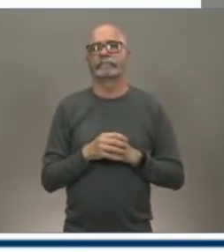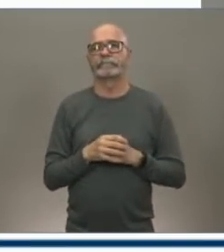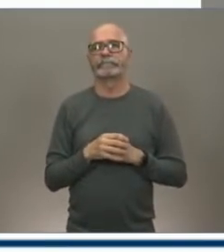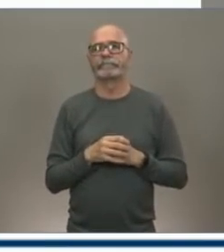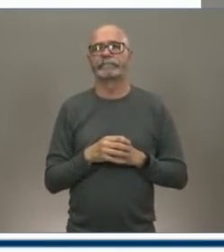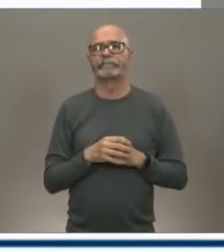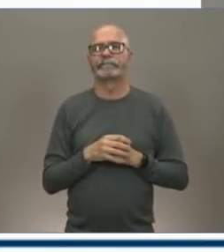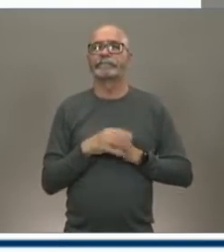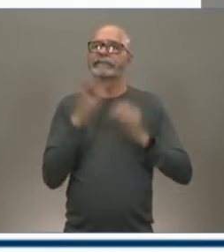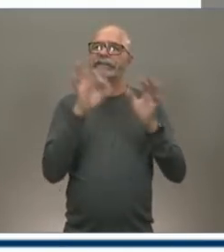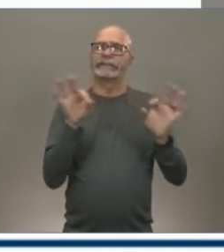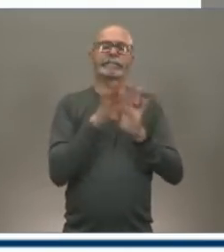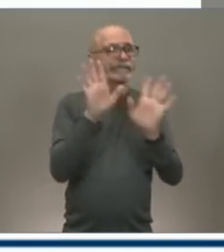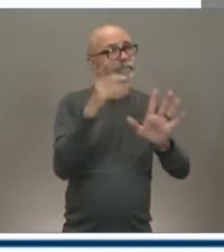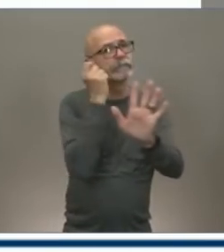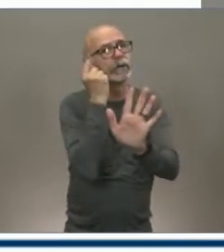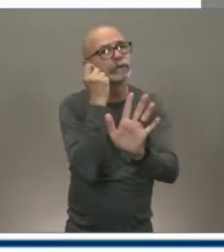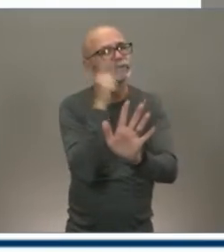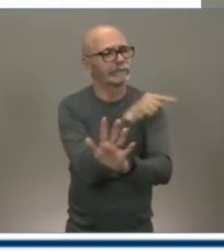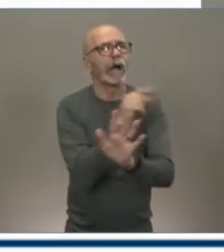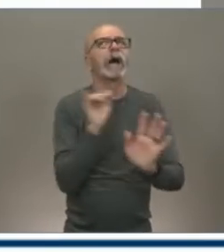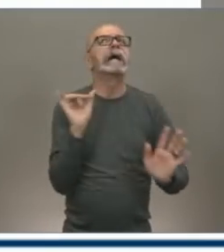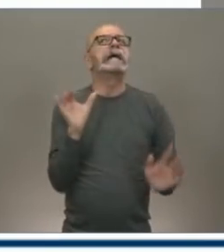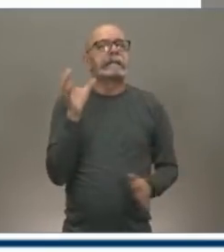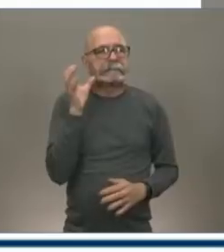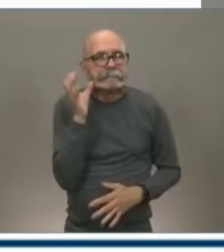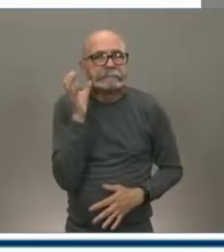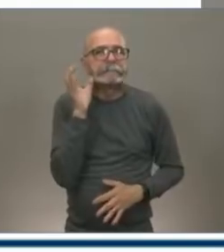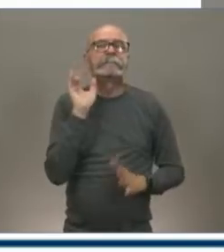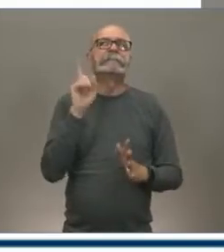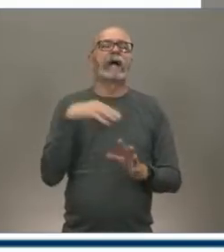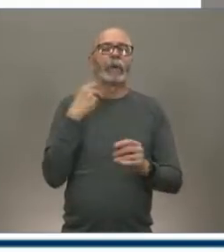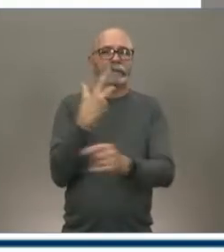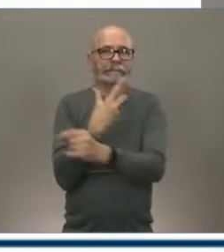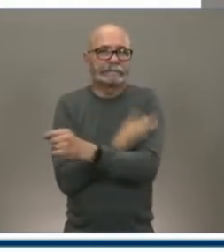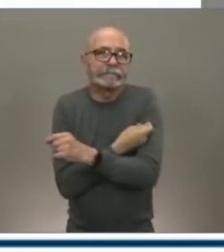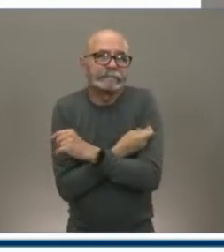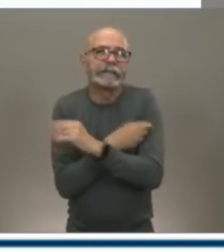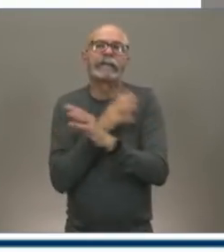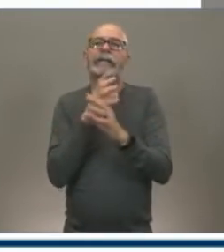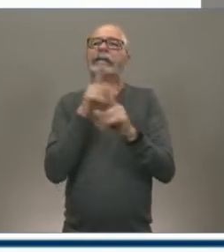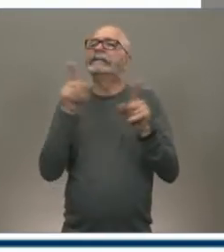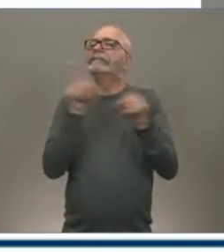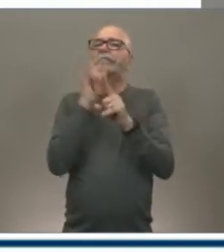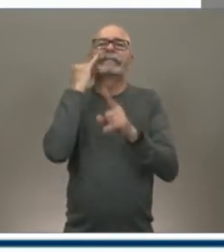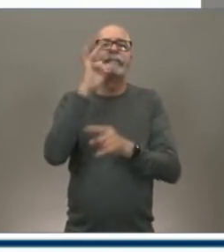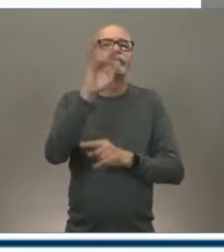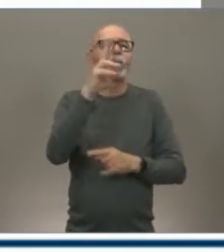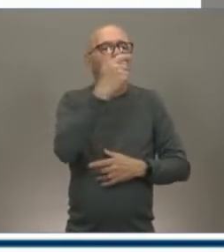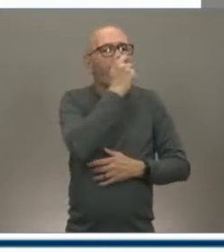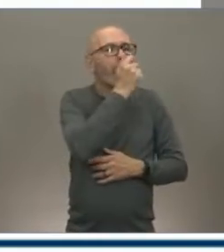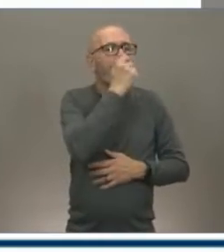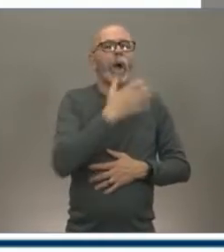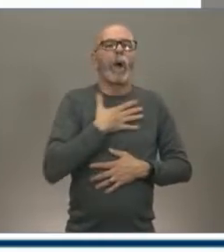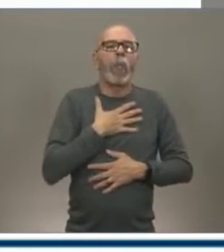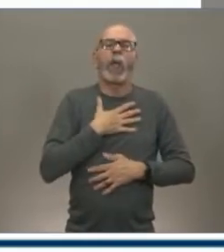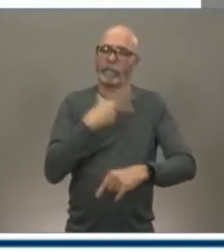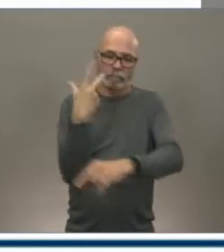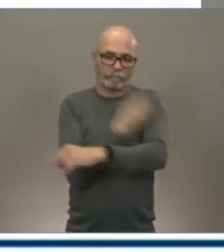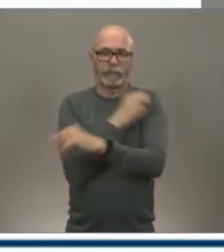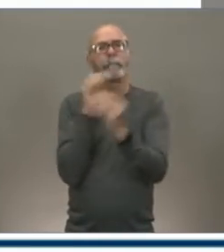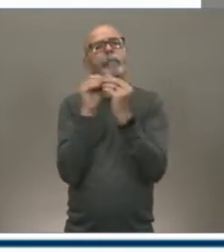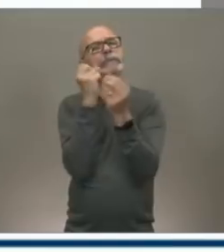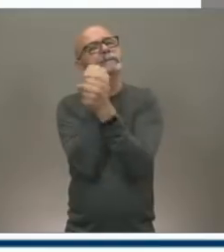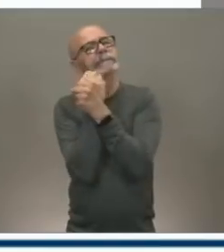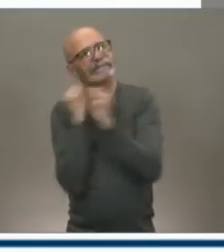people understand that we're following the same rigorous high safety standards for this vaccine as we are for any other vaccine